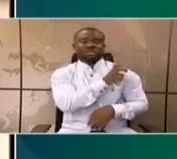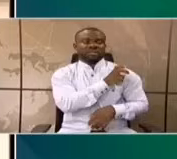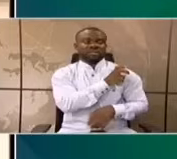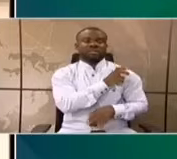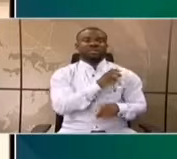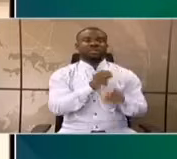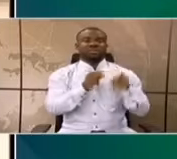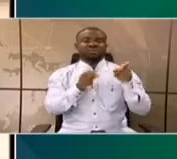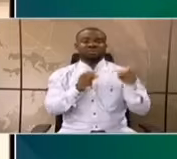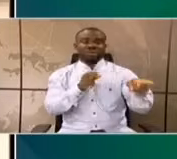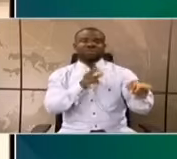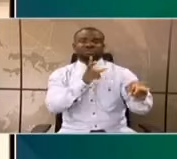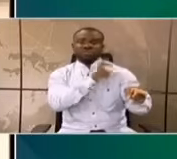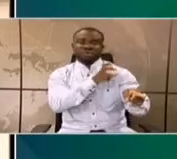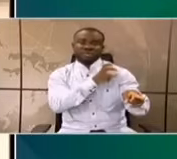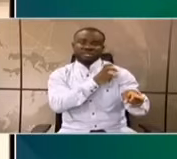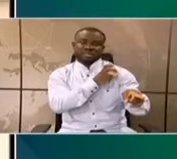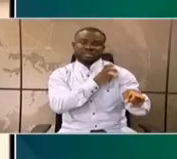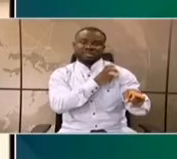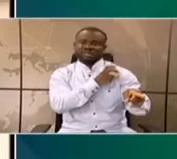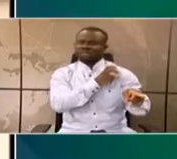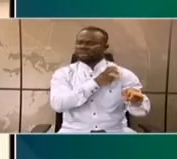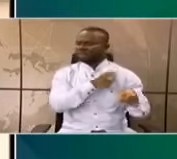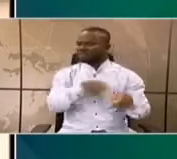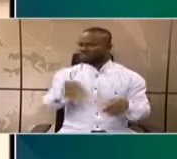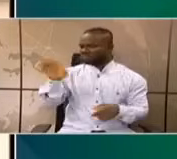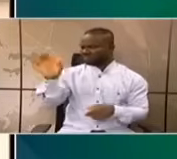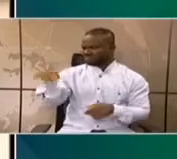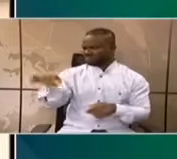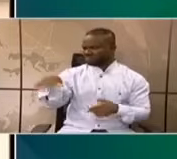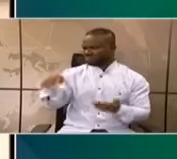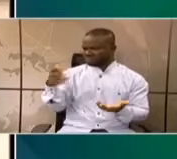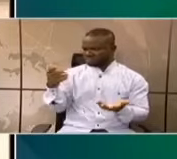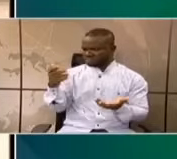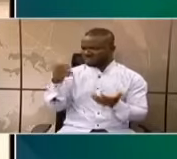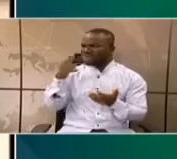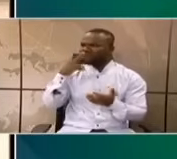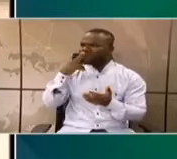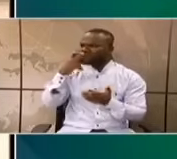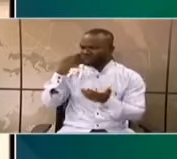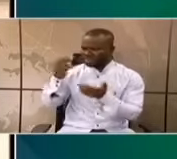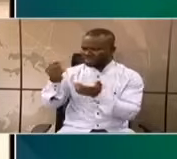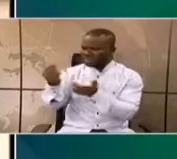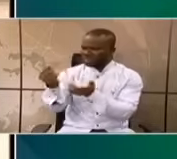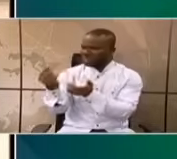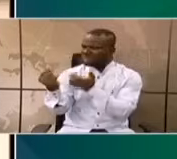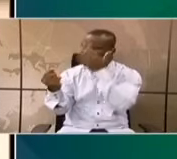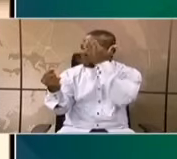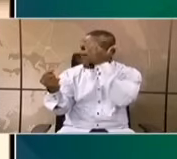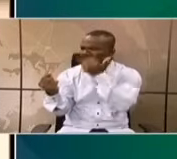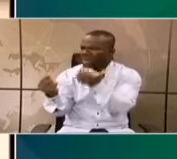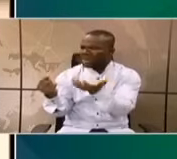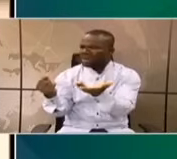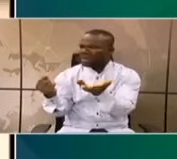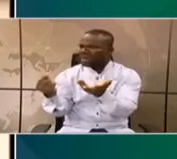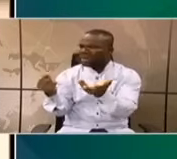DSP Peter achi me kwem se me akwara keto ano me kuto cigarette